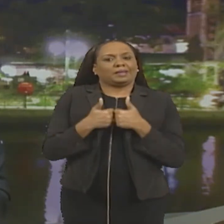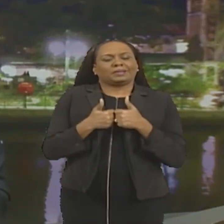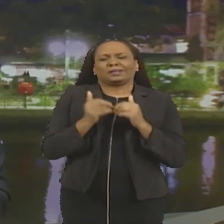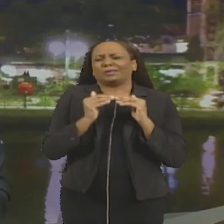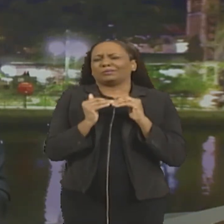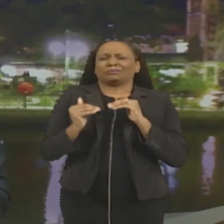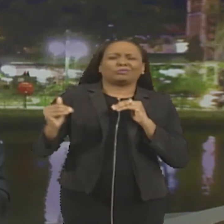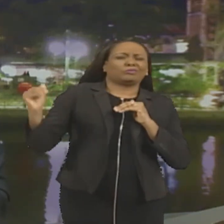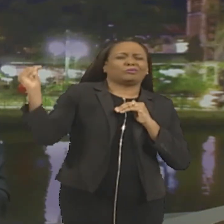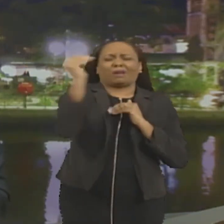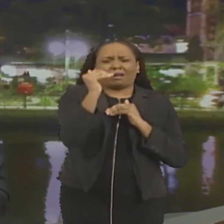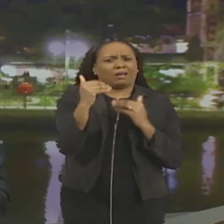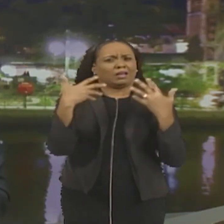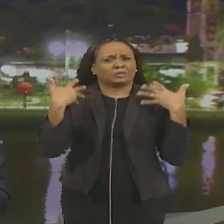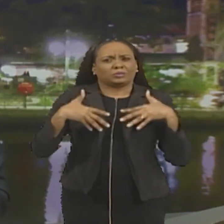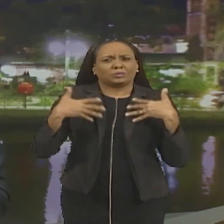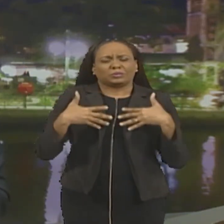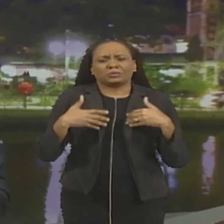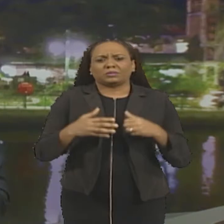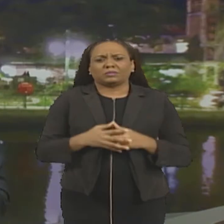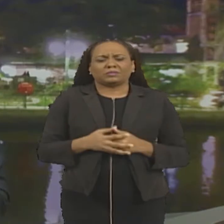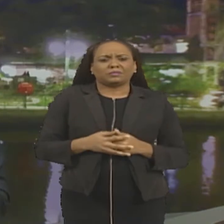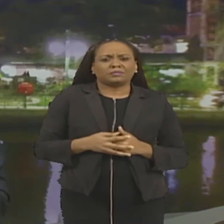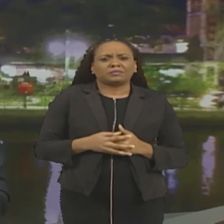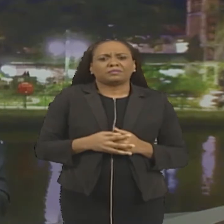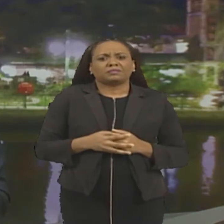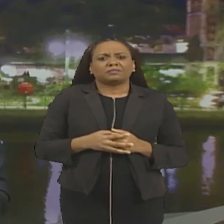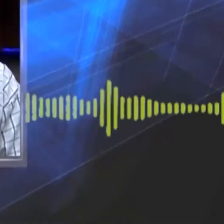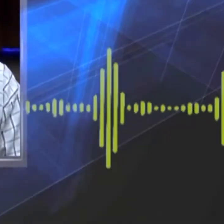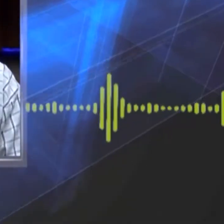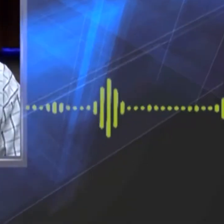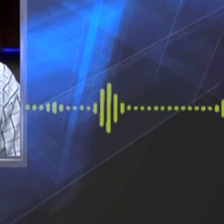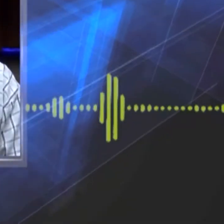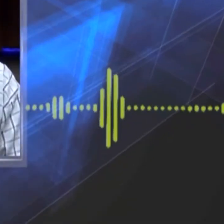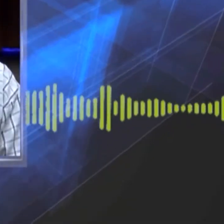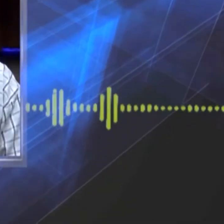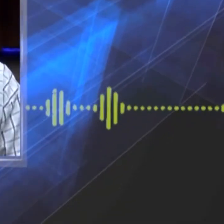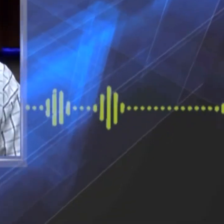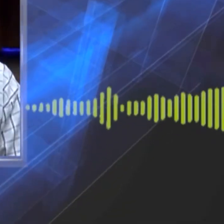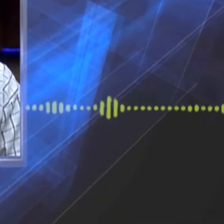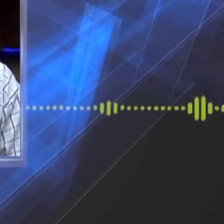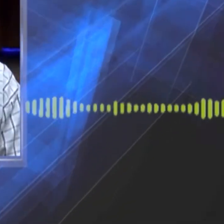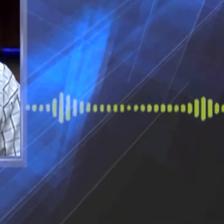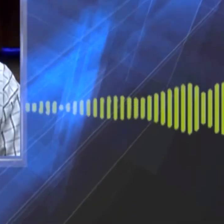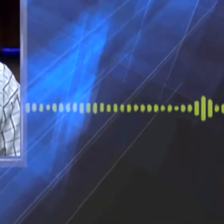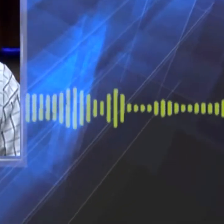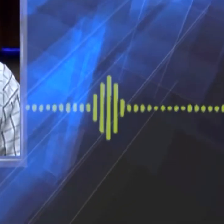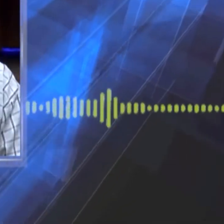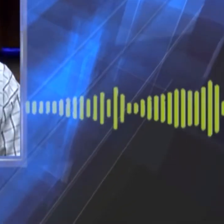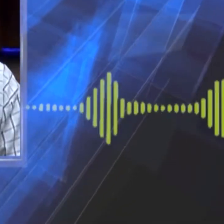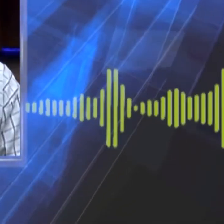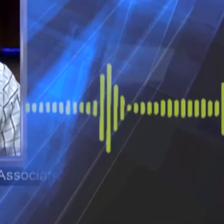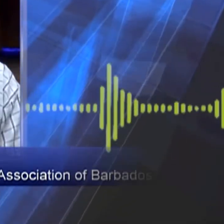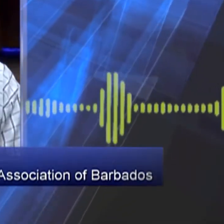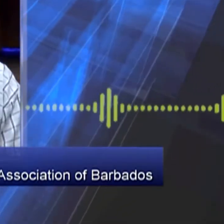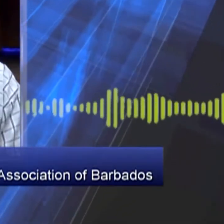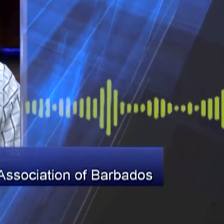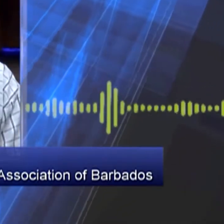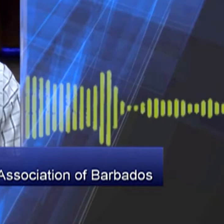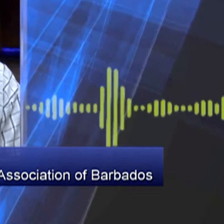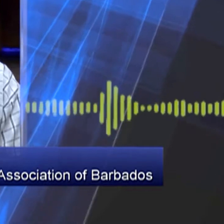the sector is way too high. Based on the reports and the discussions with those